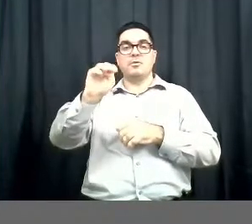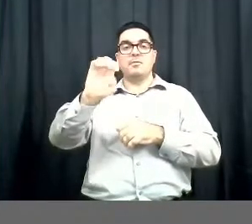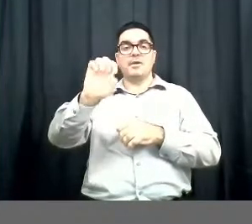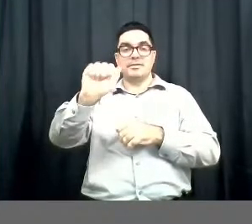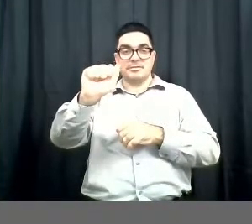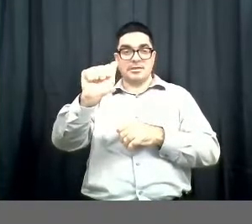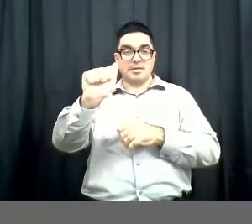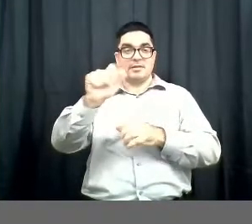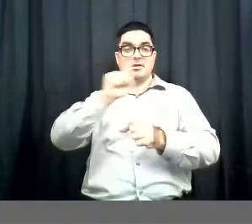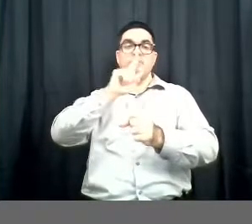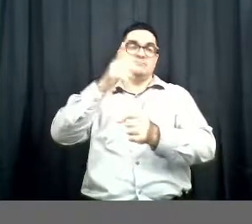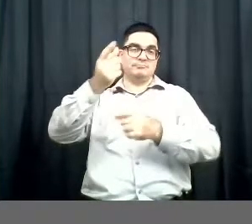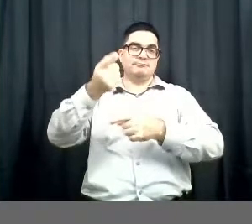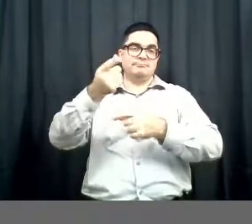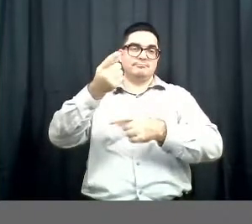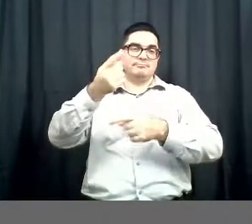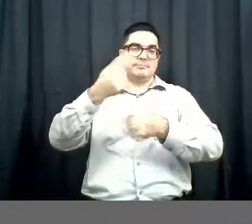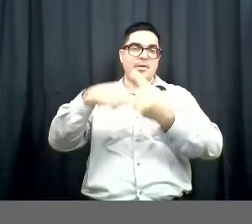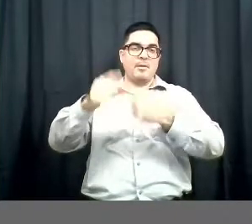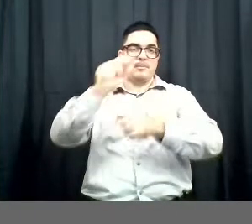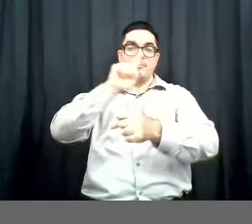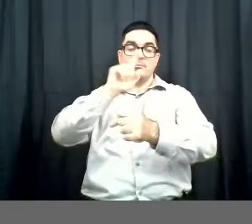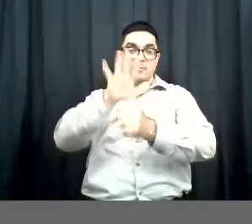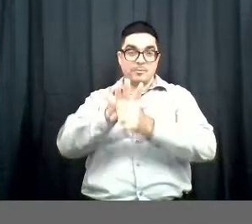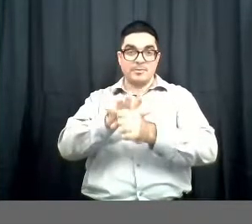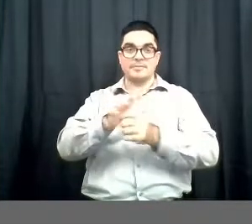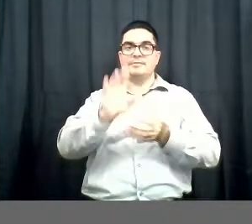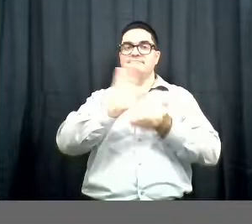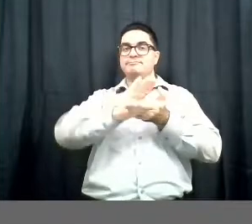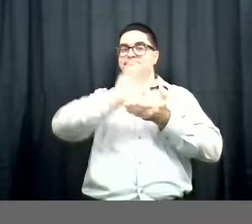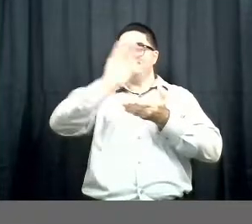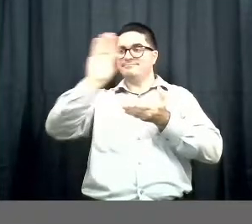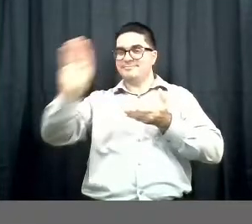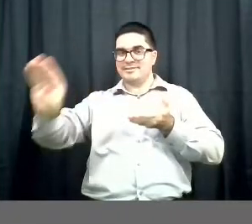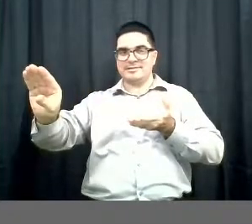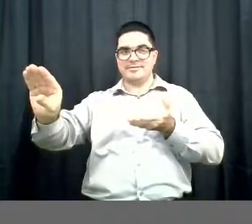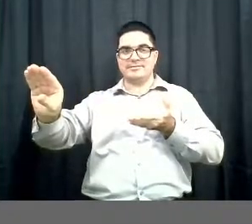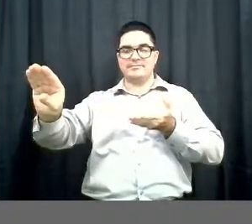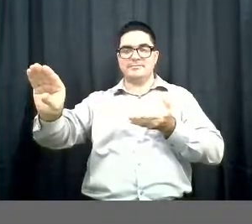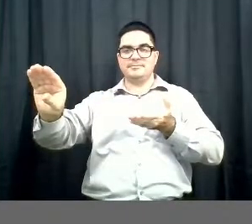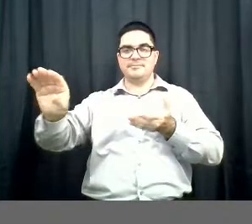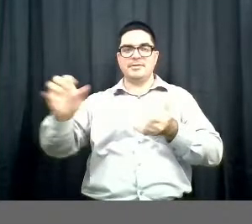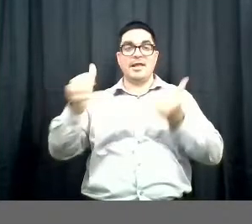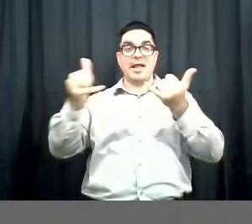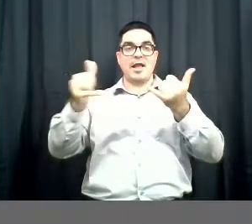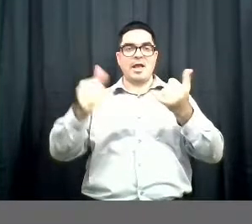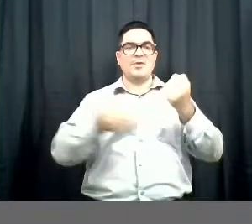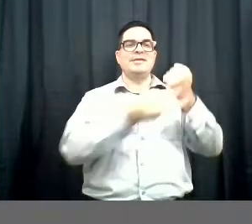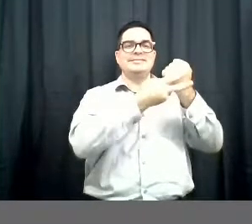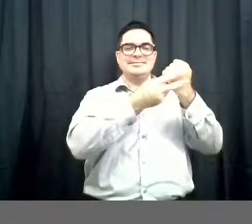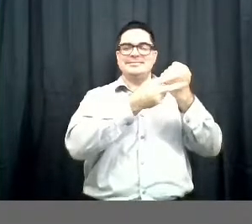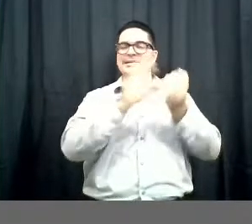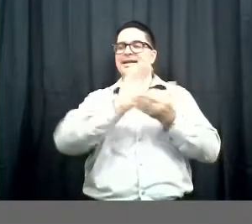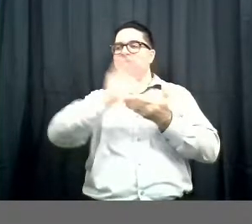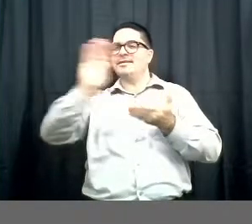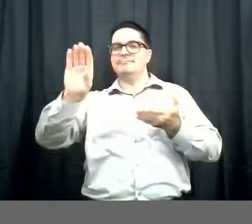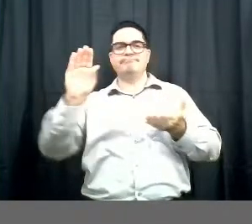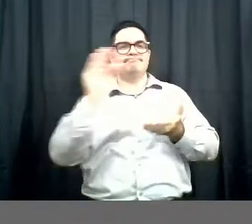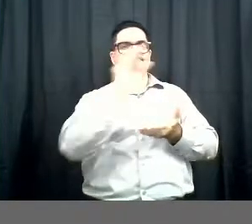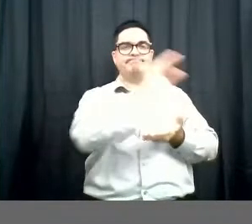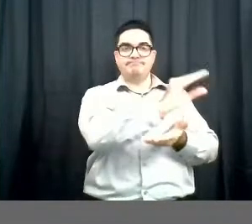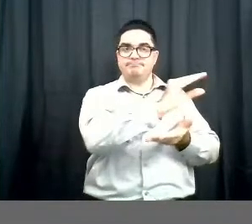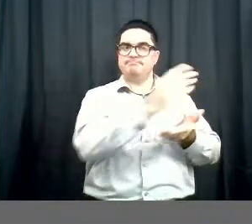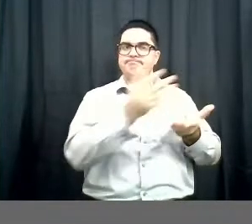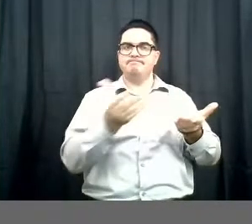defined benefit plan then were no longer affordable. And yet now here we are enhancing those benefits. The actions also have implications on the plan